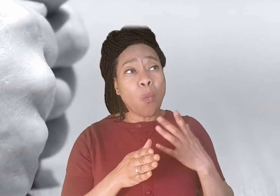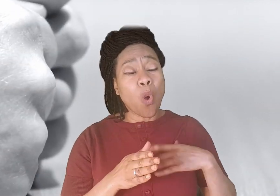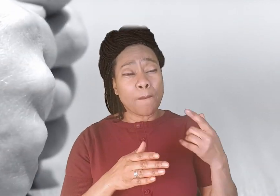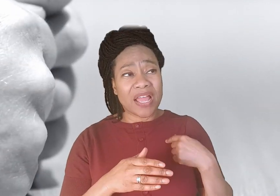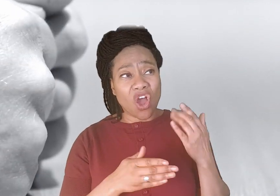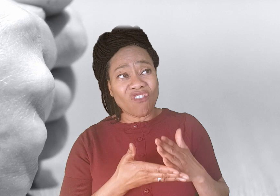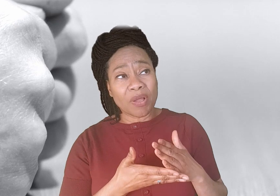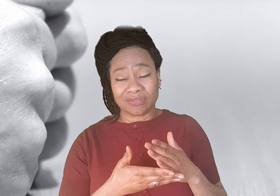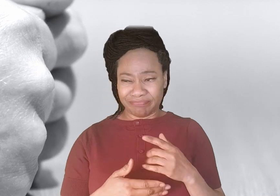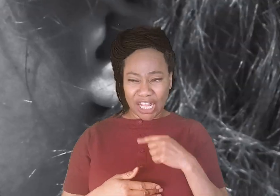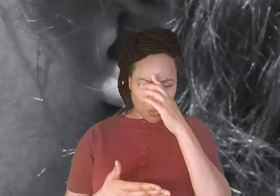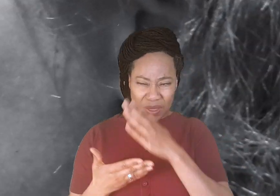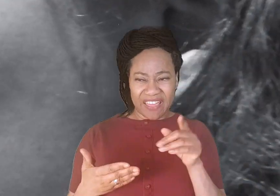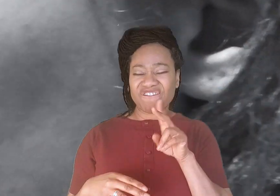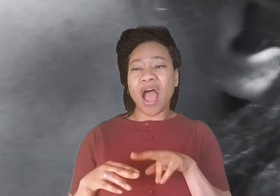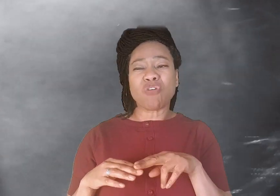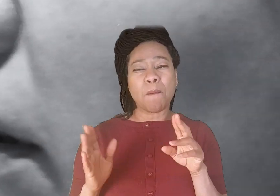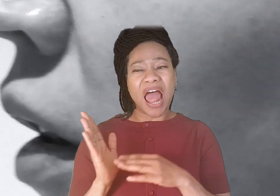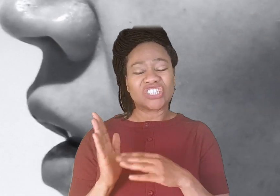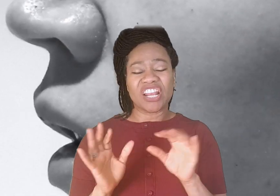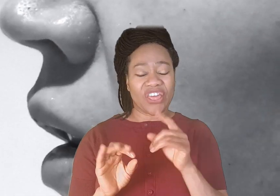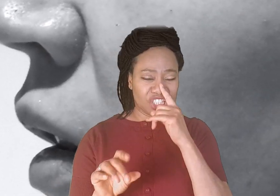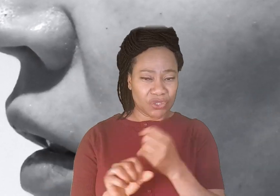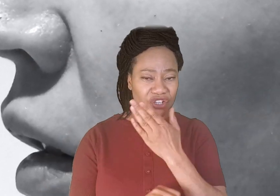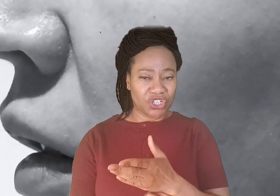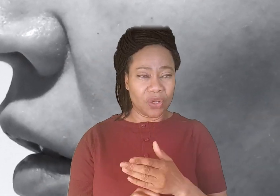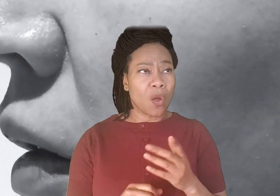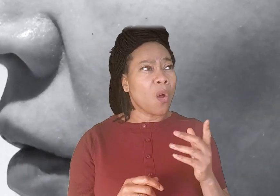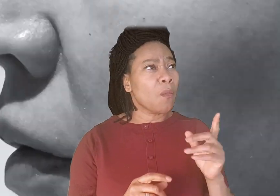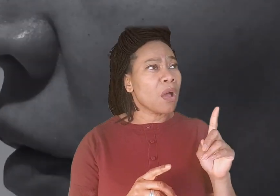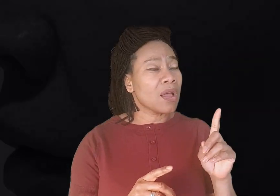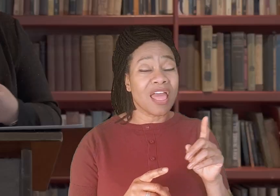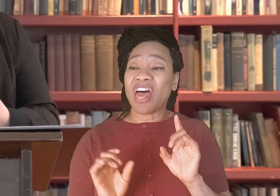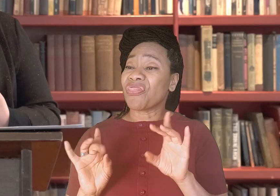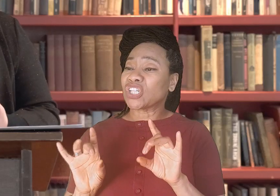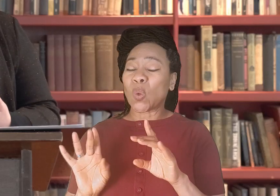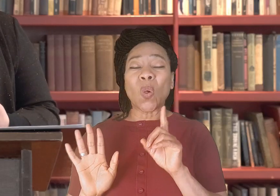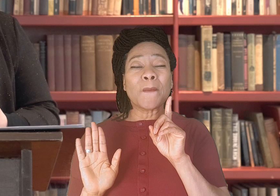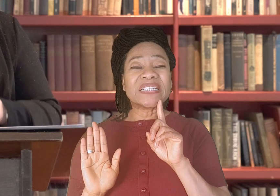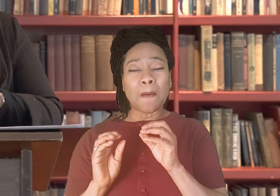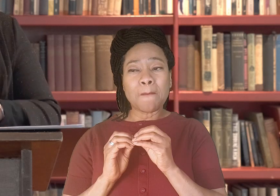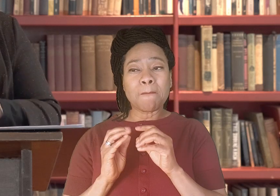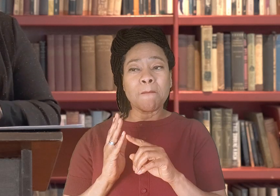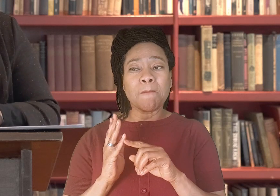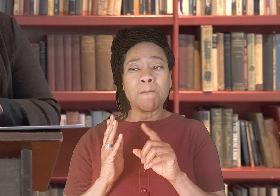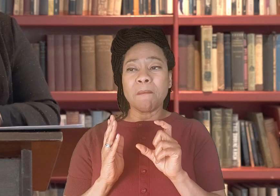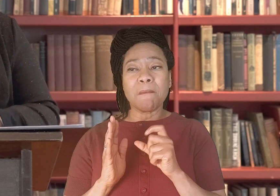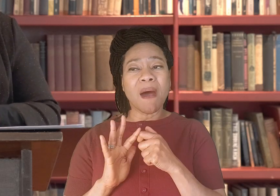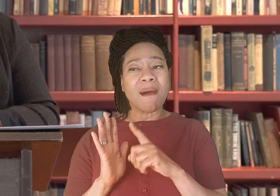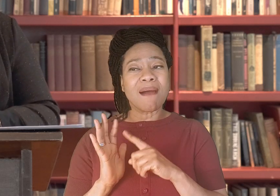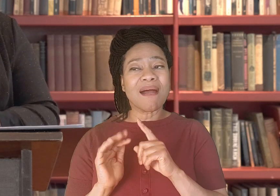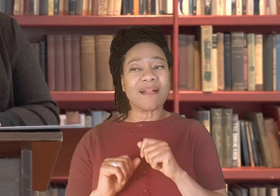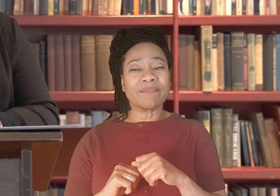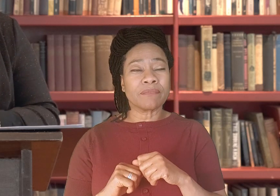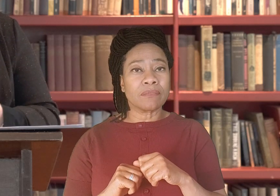nothing I can do for you. Oh, but... That'll be all, Miss Buckle. Before we leave, I just want to mention